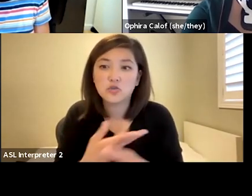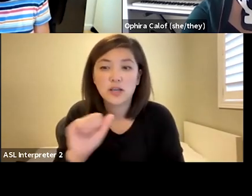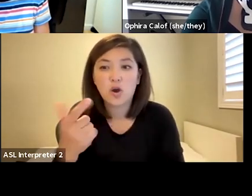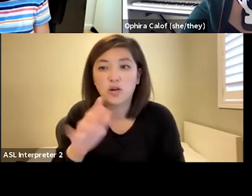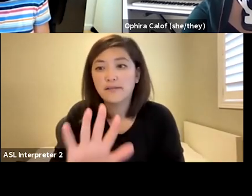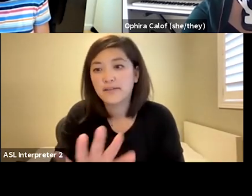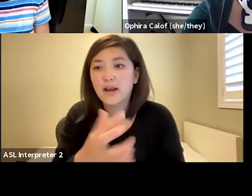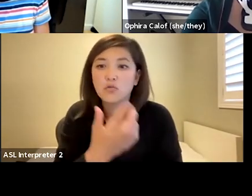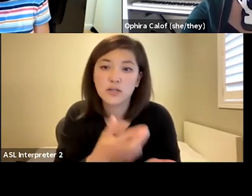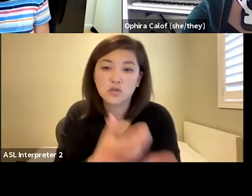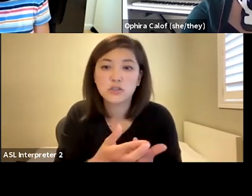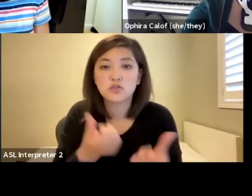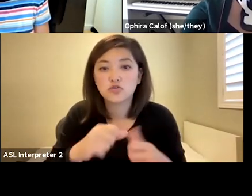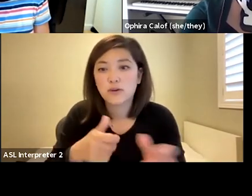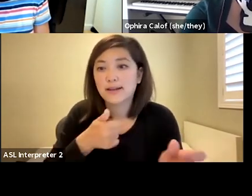to keep up?